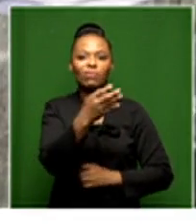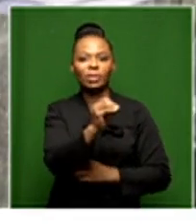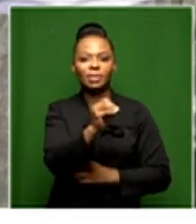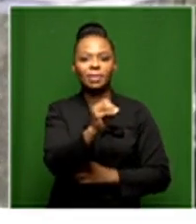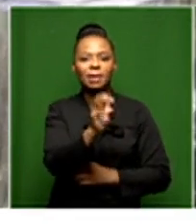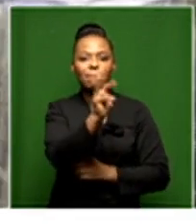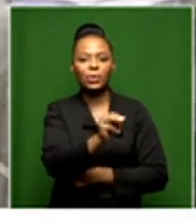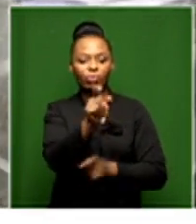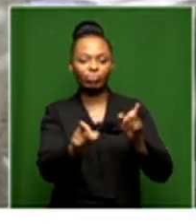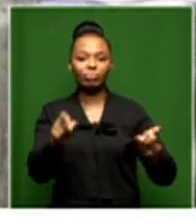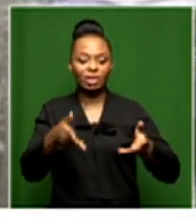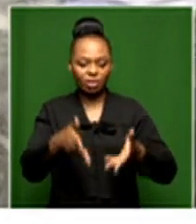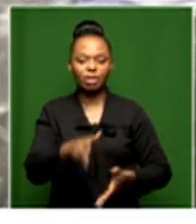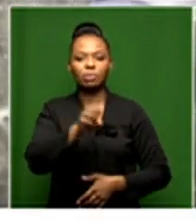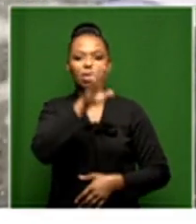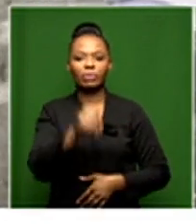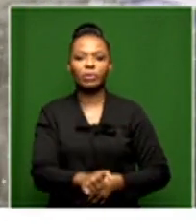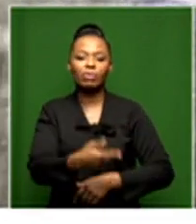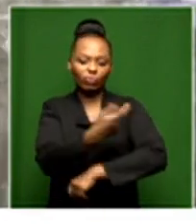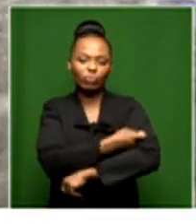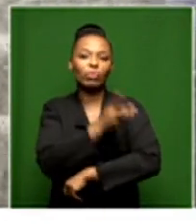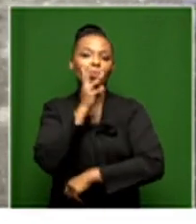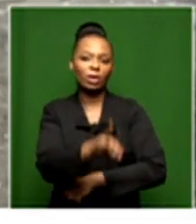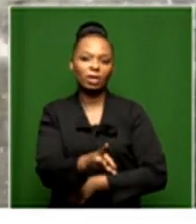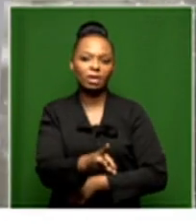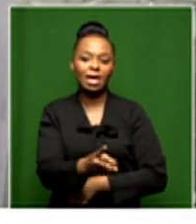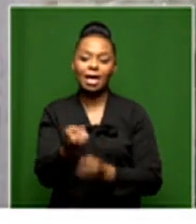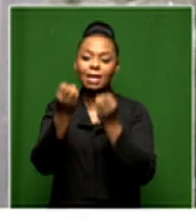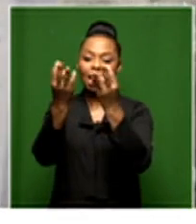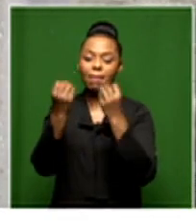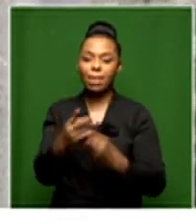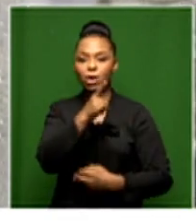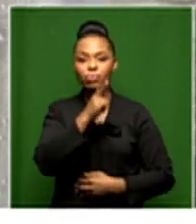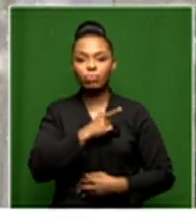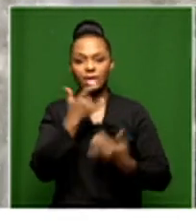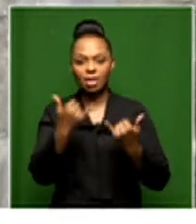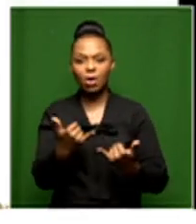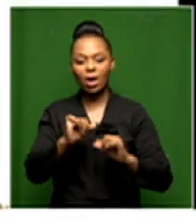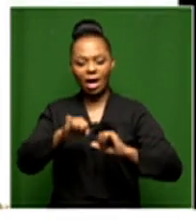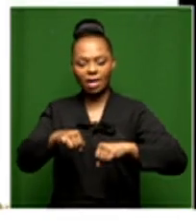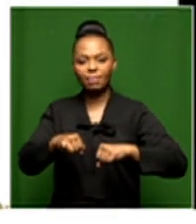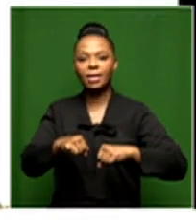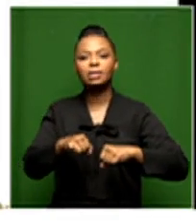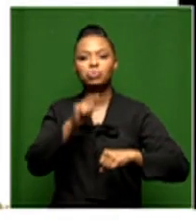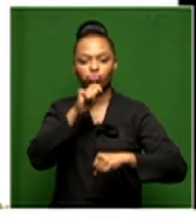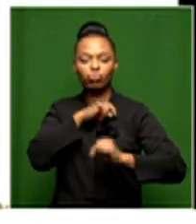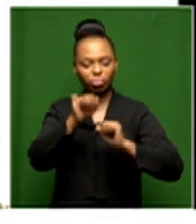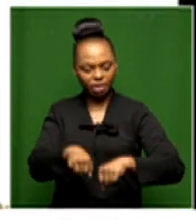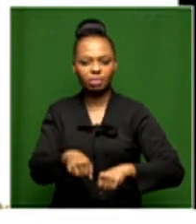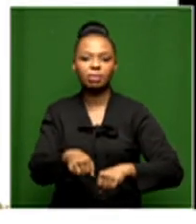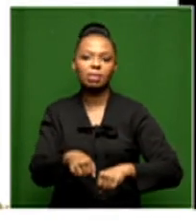South Africans. So the numbers you've quoted are the agreements that we have in place